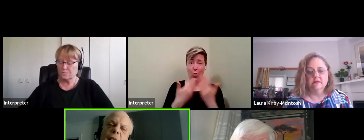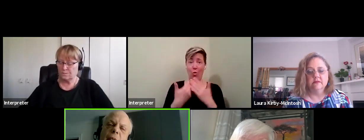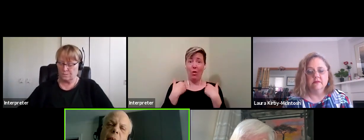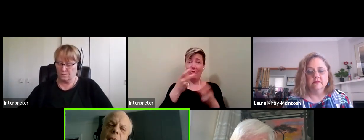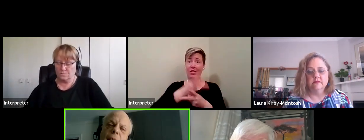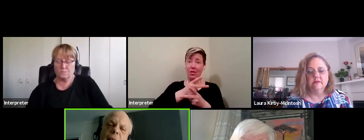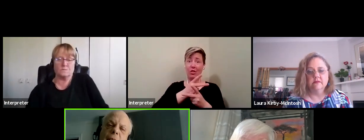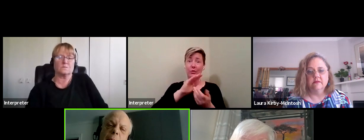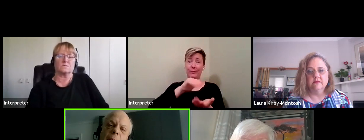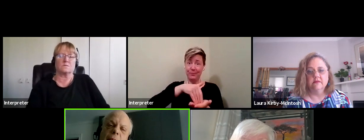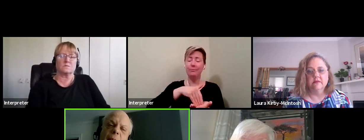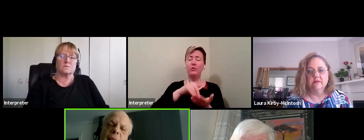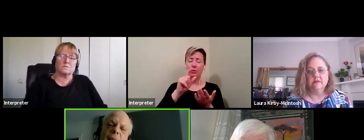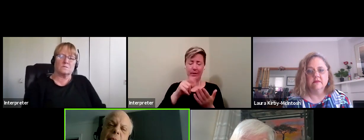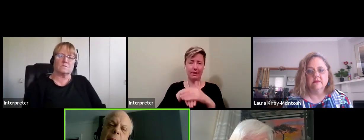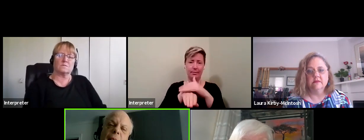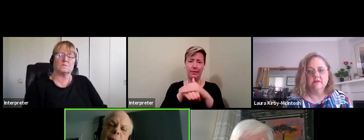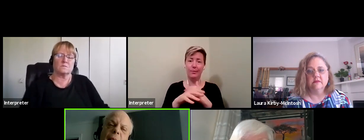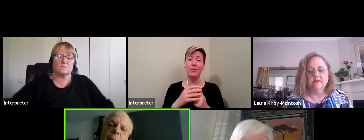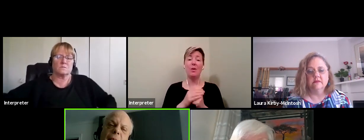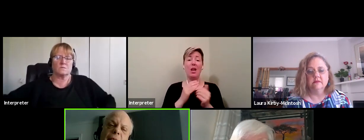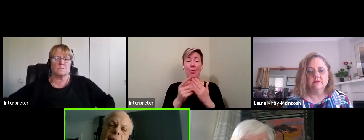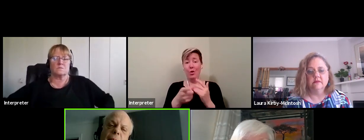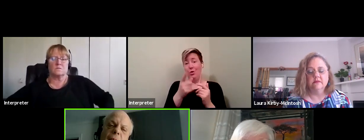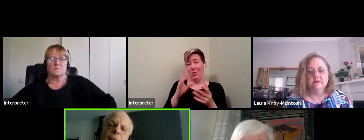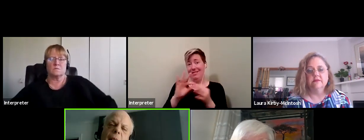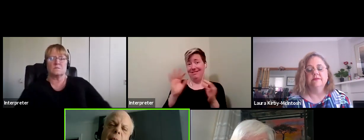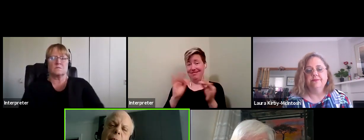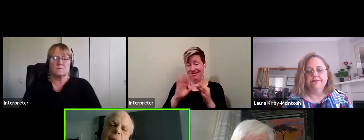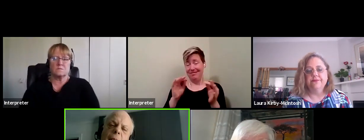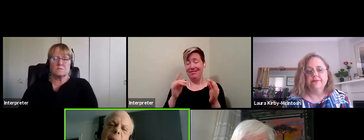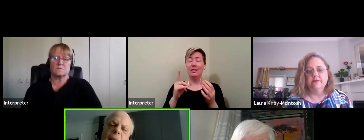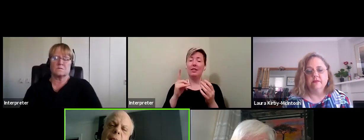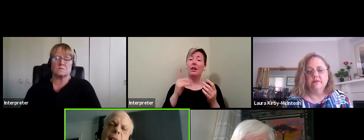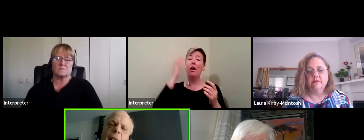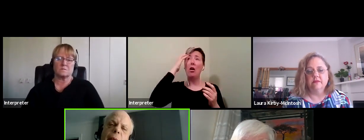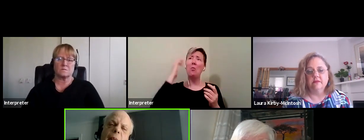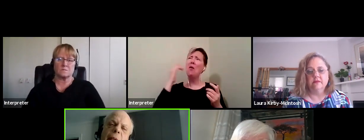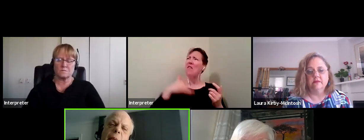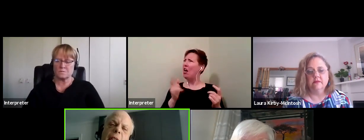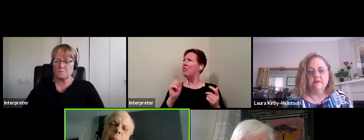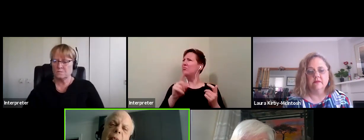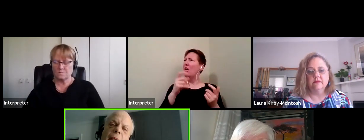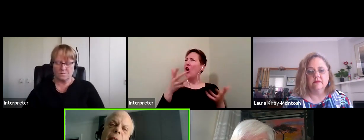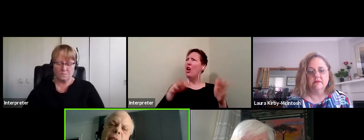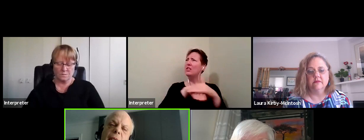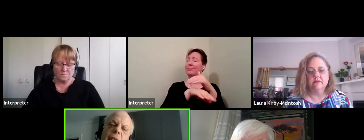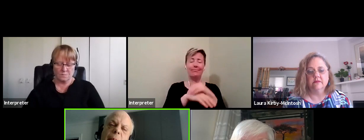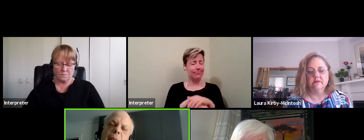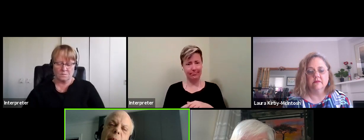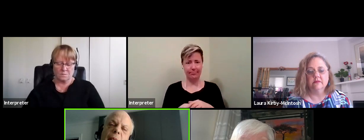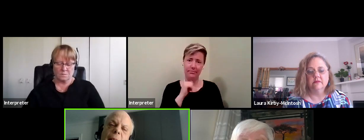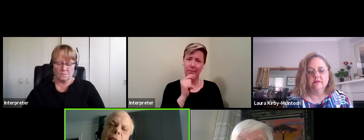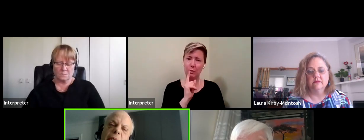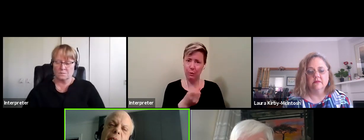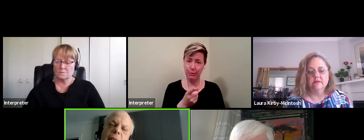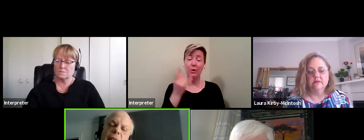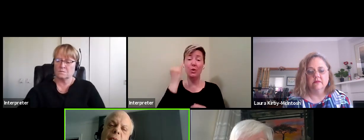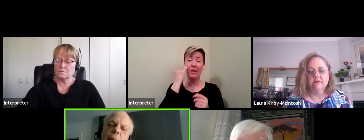is don't count on hospitals right now as being the right place. So you're talking about, if we have to expand to new facilities, you mean